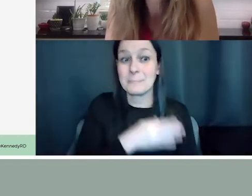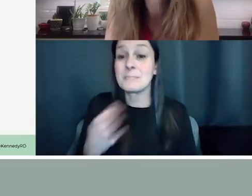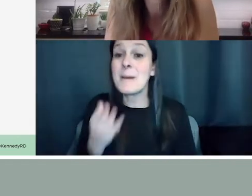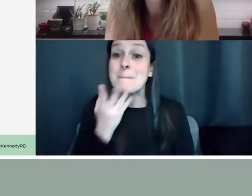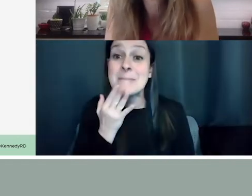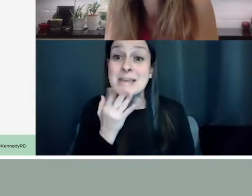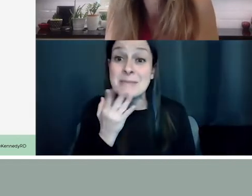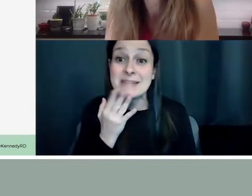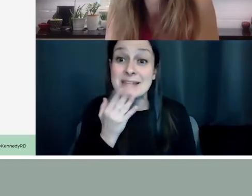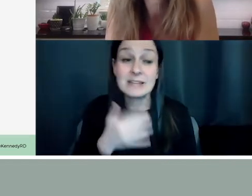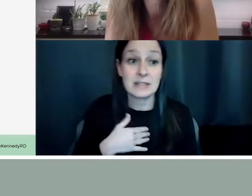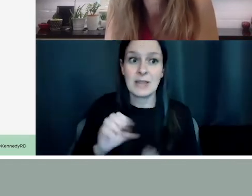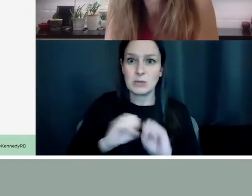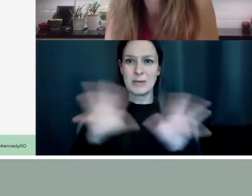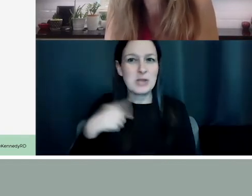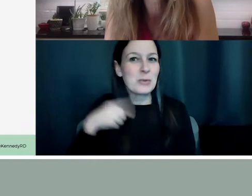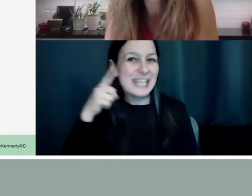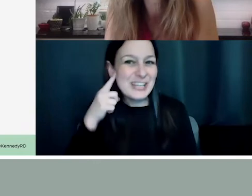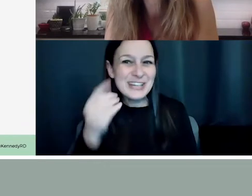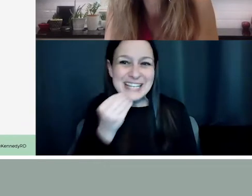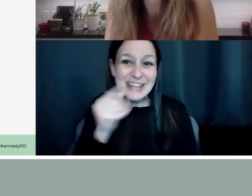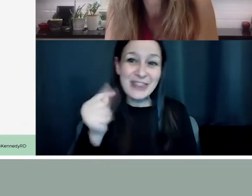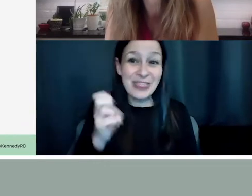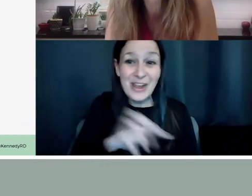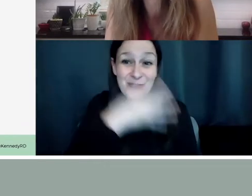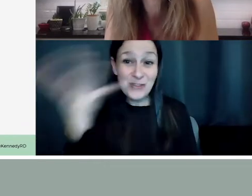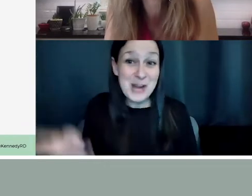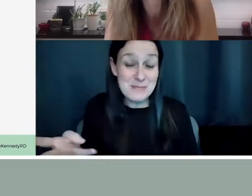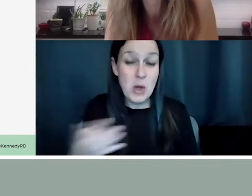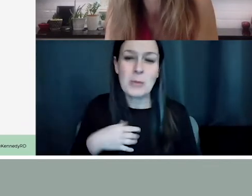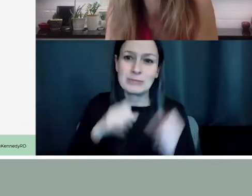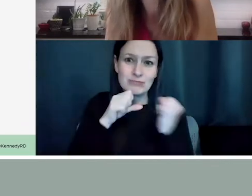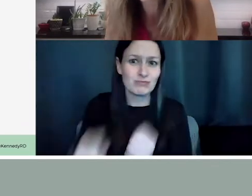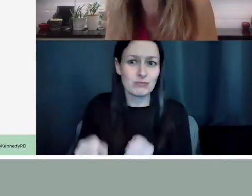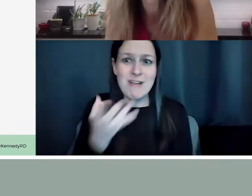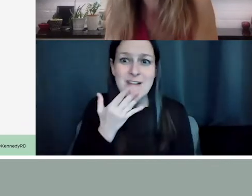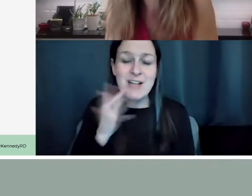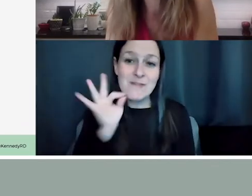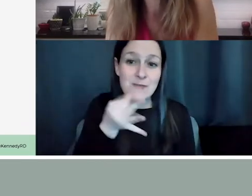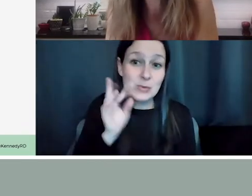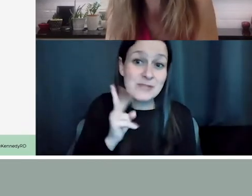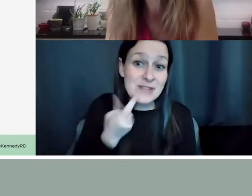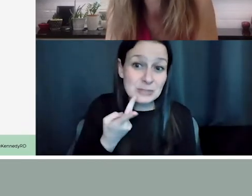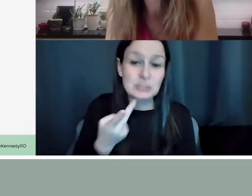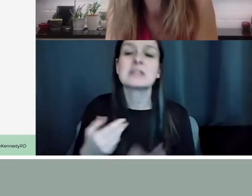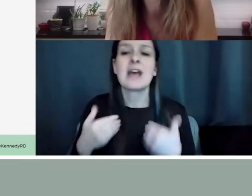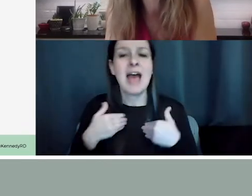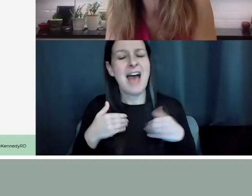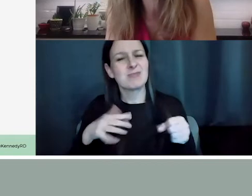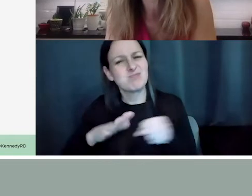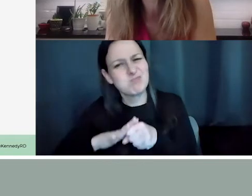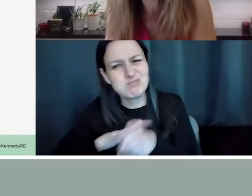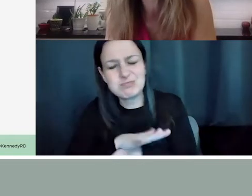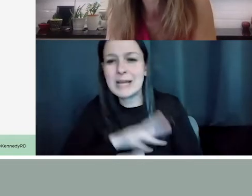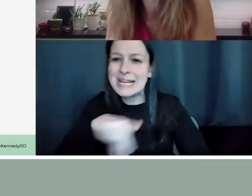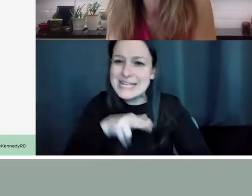very bright, that's why you hear eat the rainbow. Vibrantly colored fruits and vegetables are packed with natural compounds that